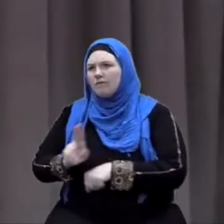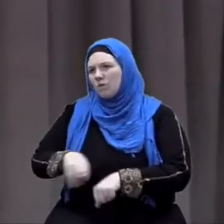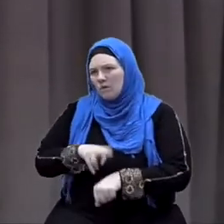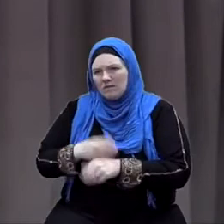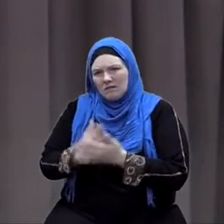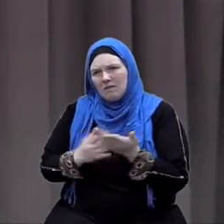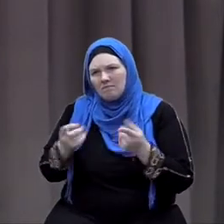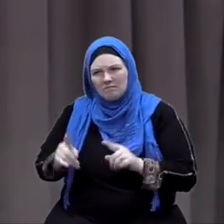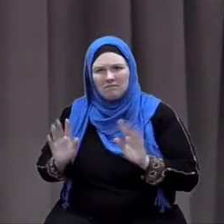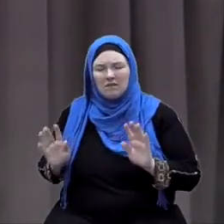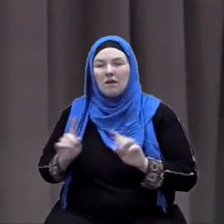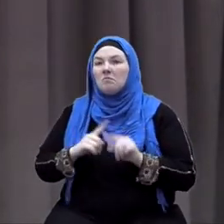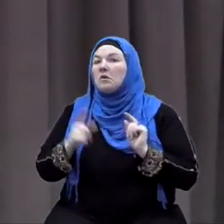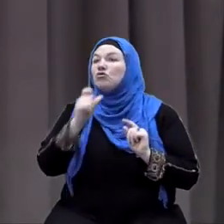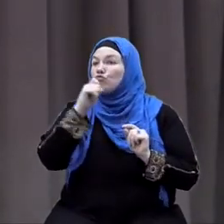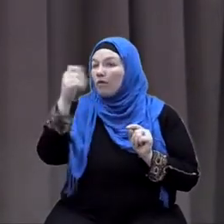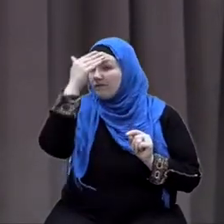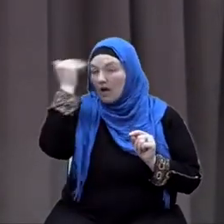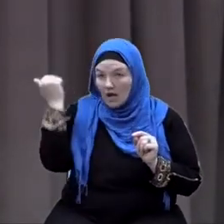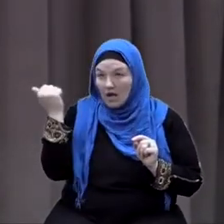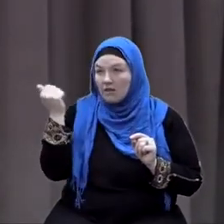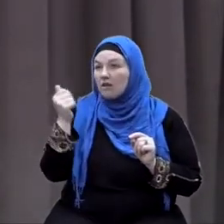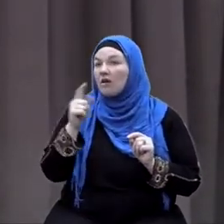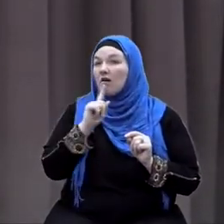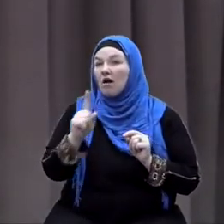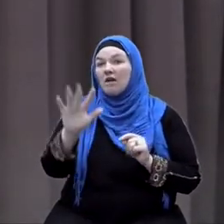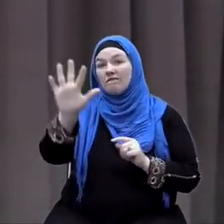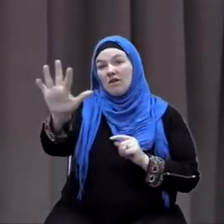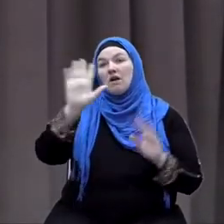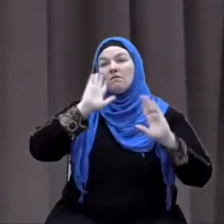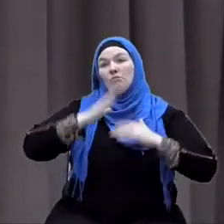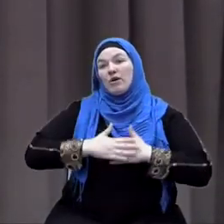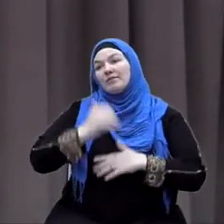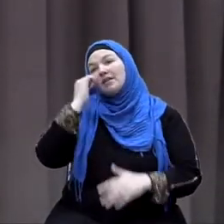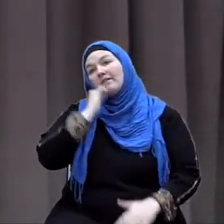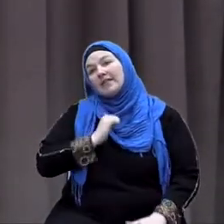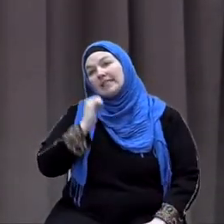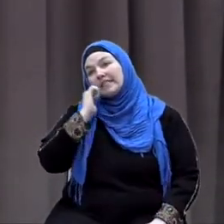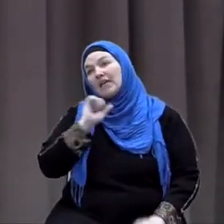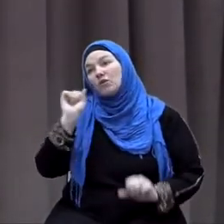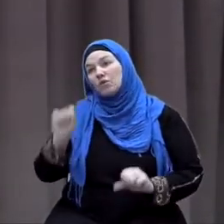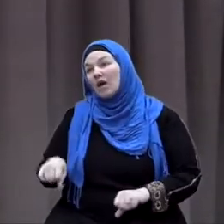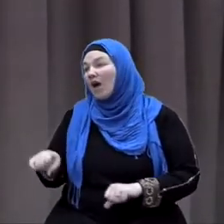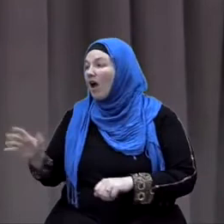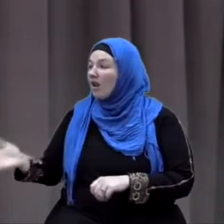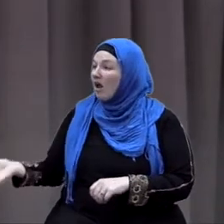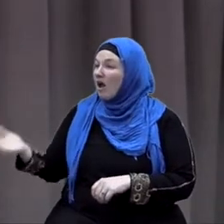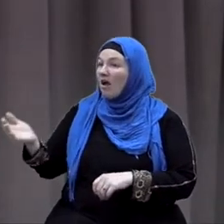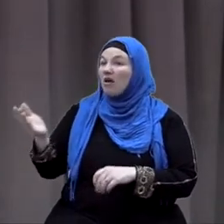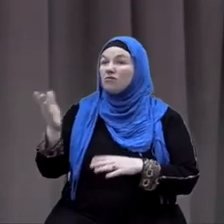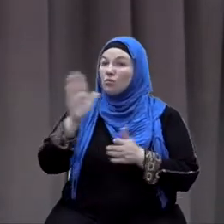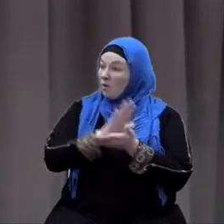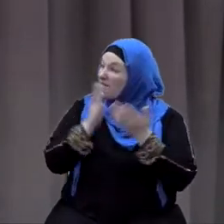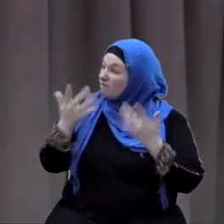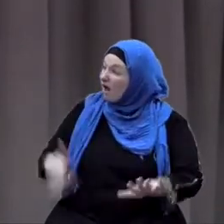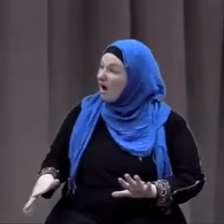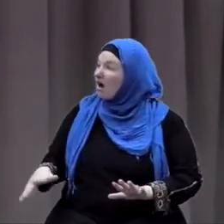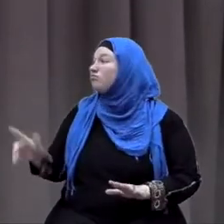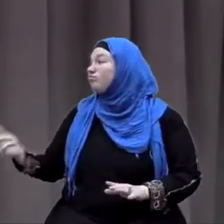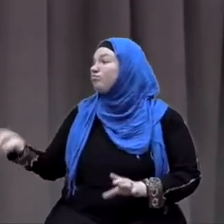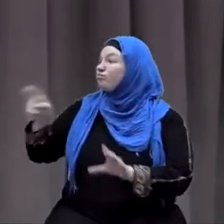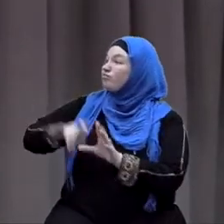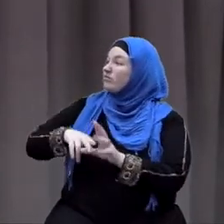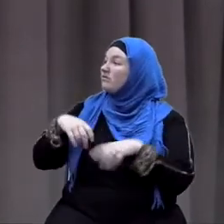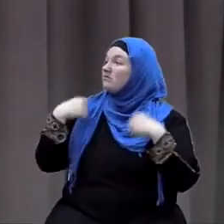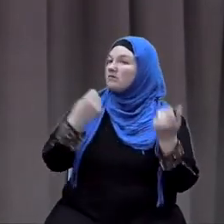finish. But don't forget, there are 5 prayers a day that you can bring your children to, not only